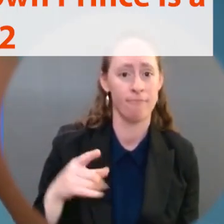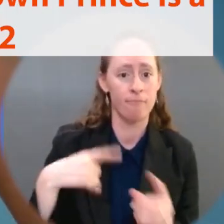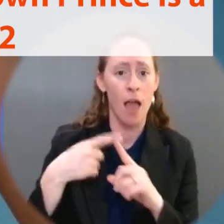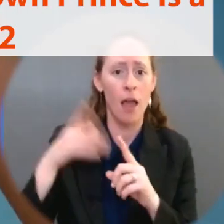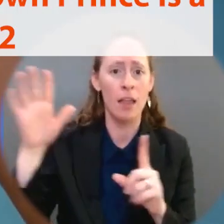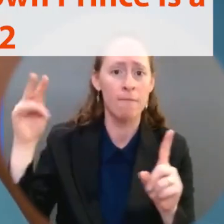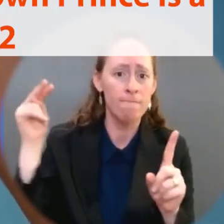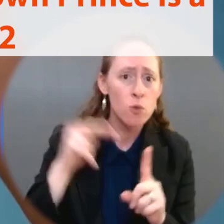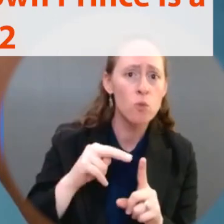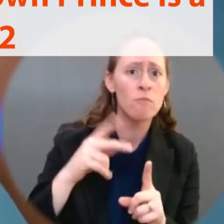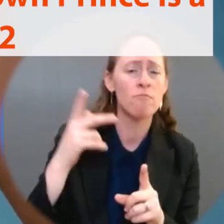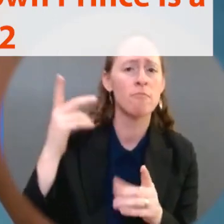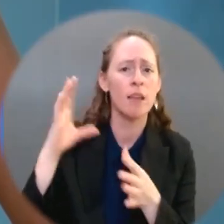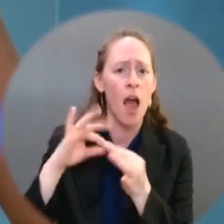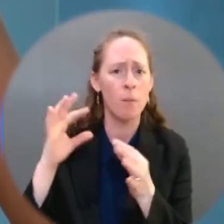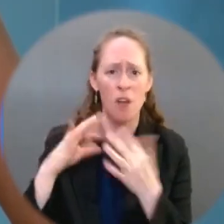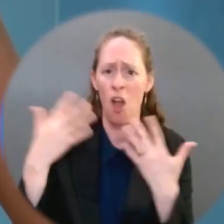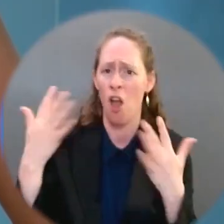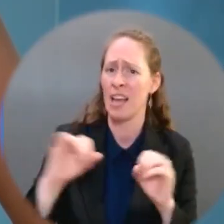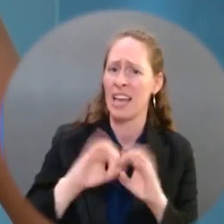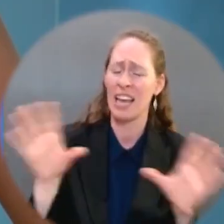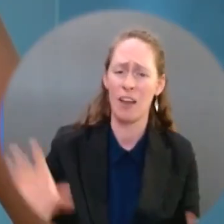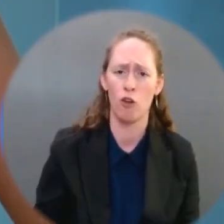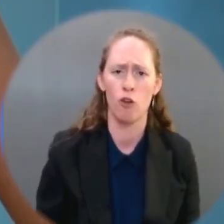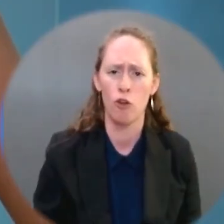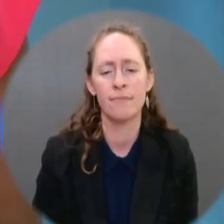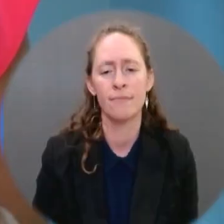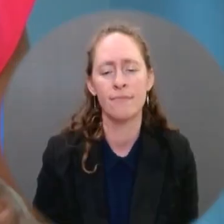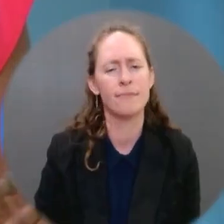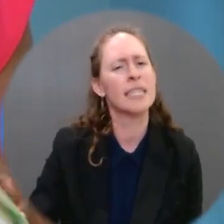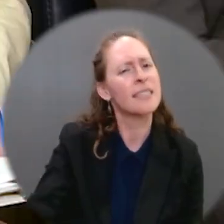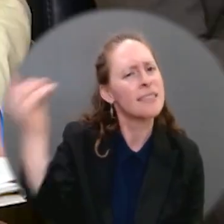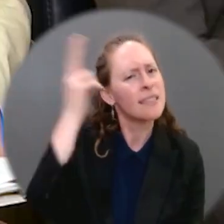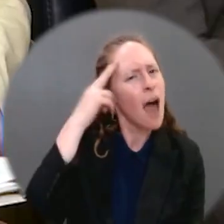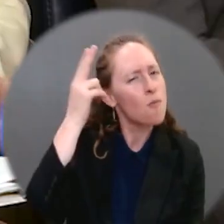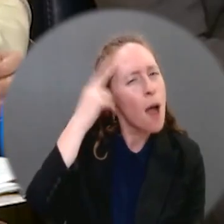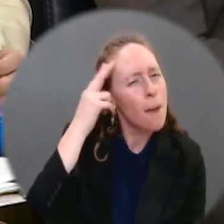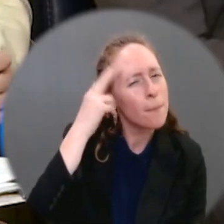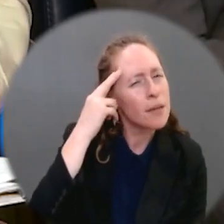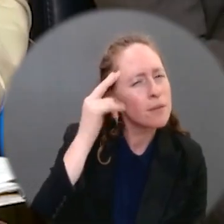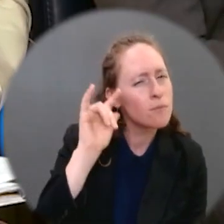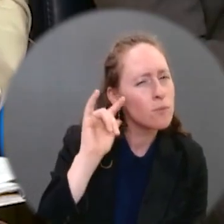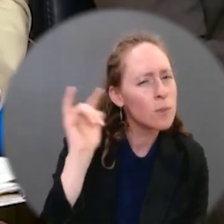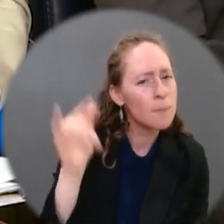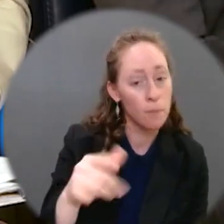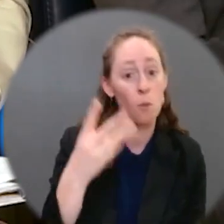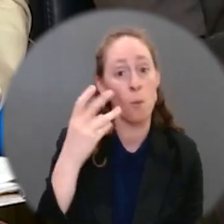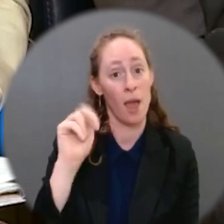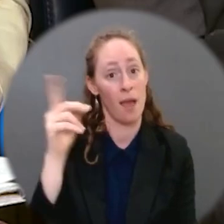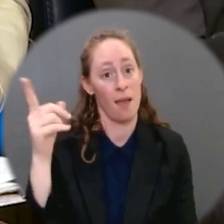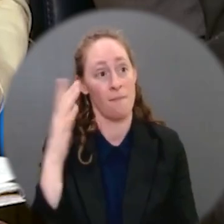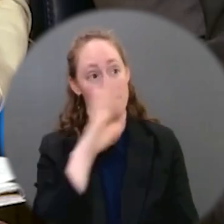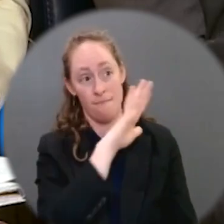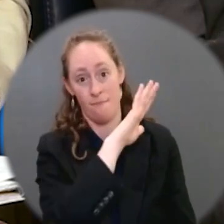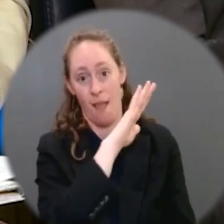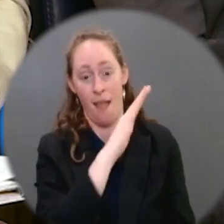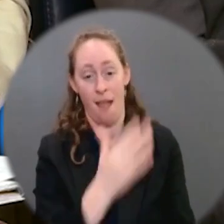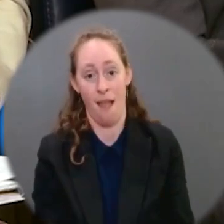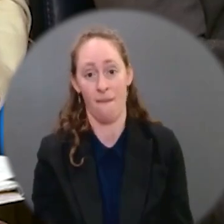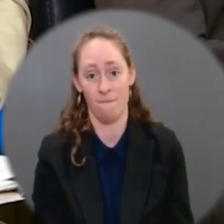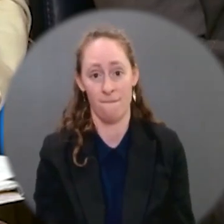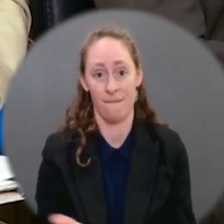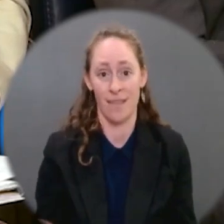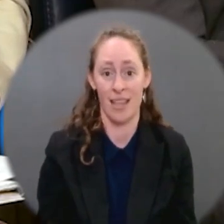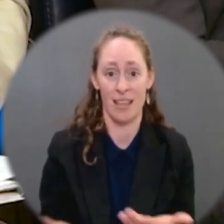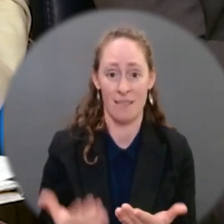about where he stands on the comments that he made during the campaign. The president came back from his trip. He was asked if he regretted the fist bump